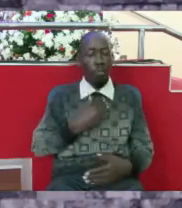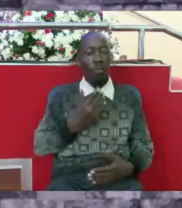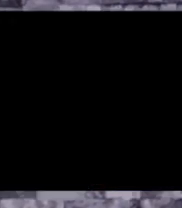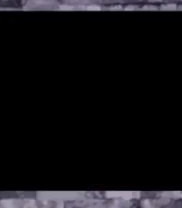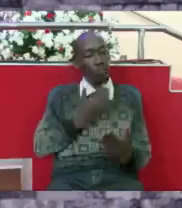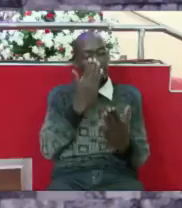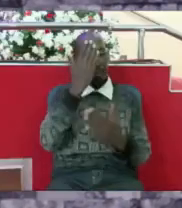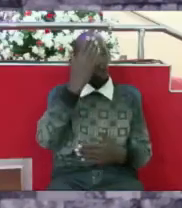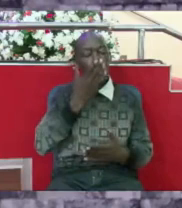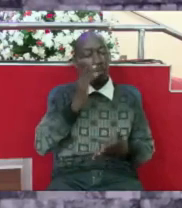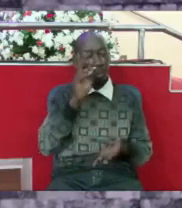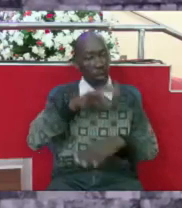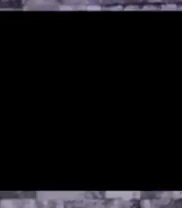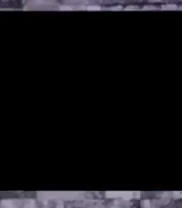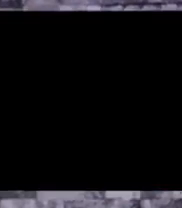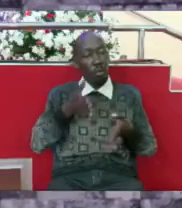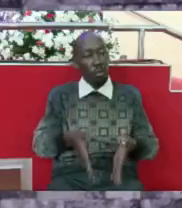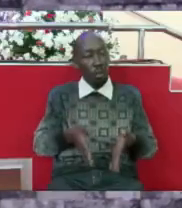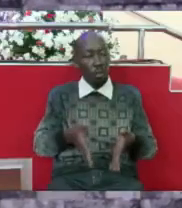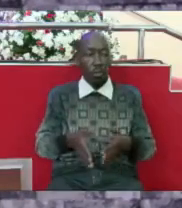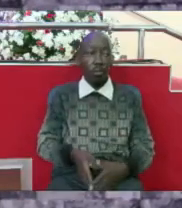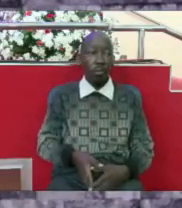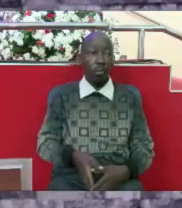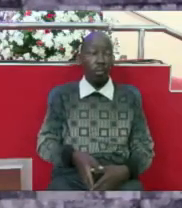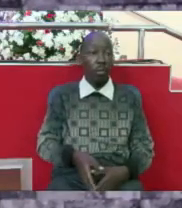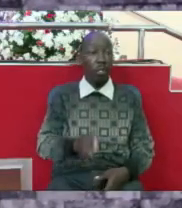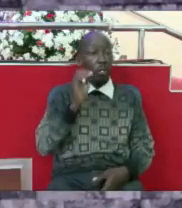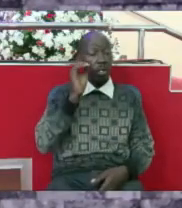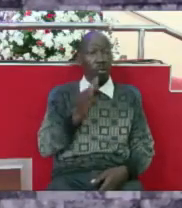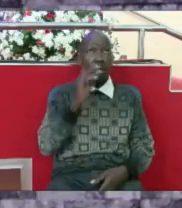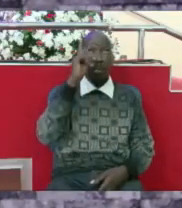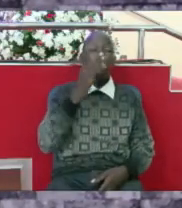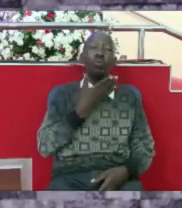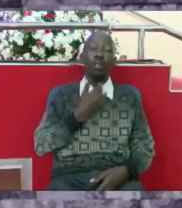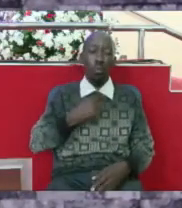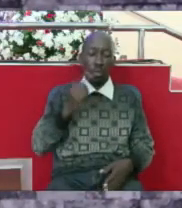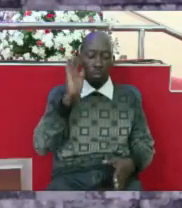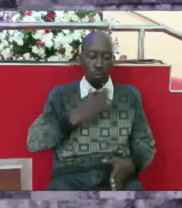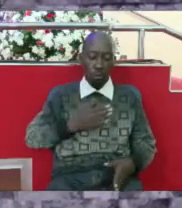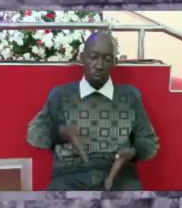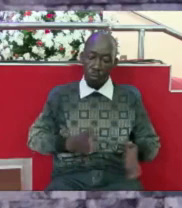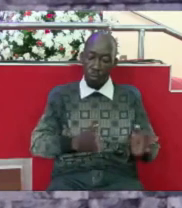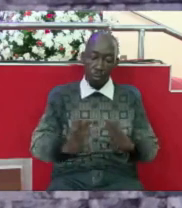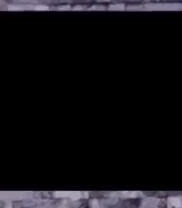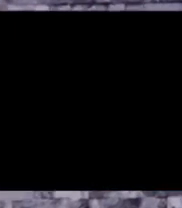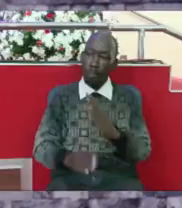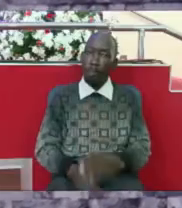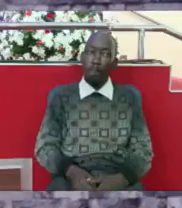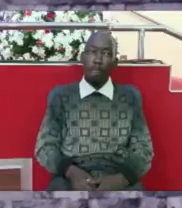ili nikaweze kukipata leo if he can have his way kama atakuwa na njia yake.